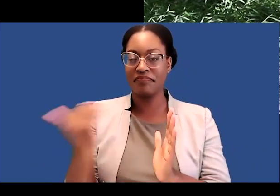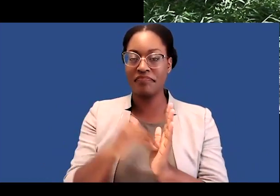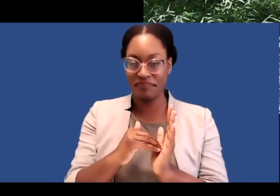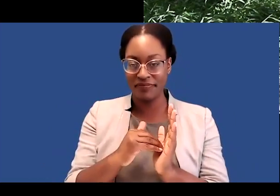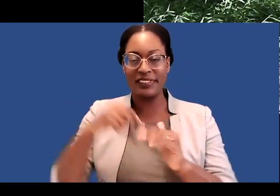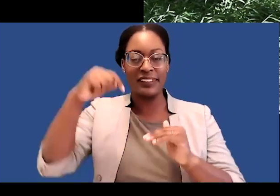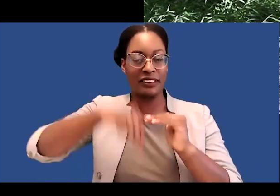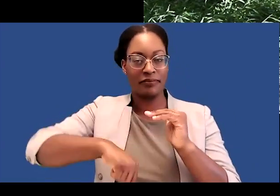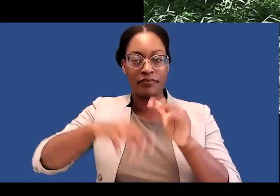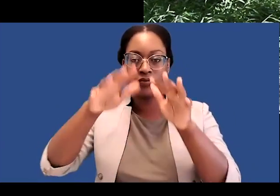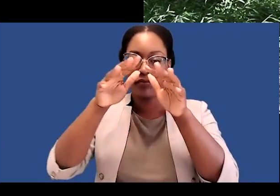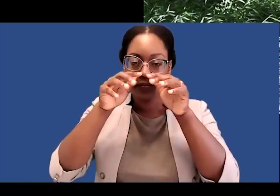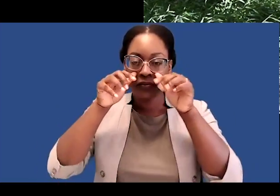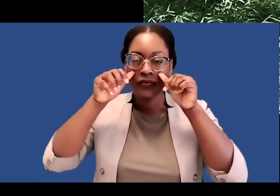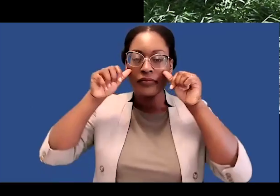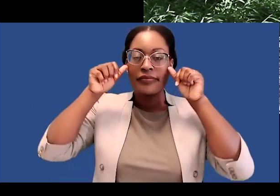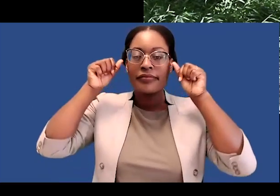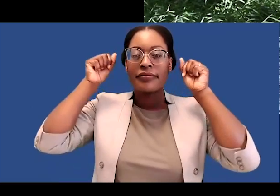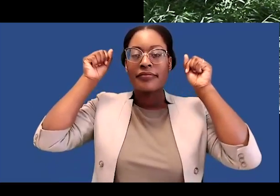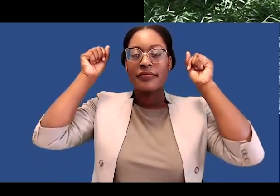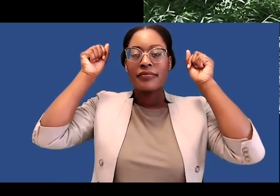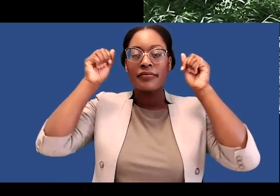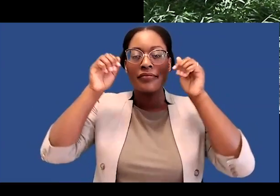Again, deep inhale